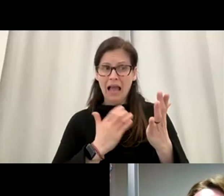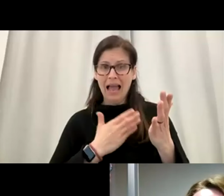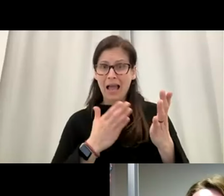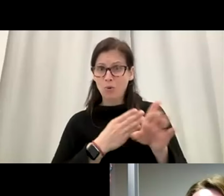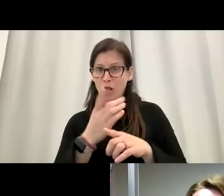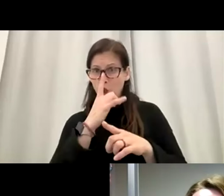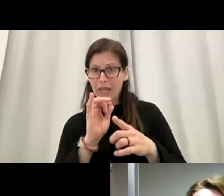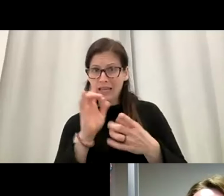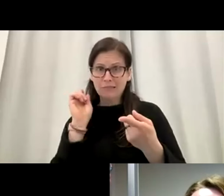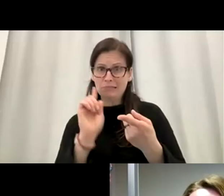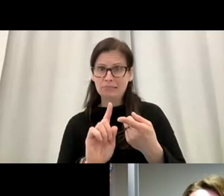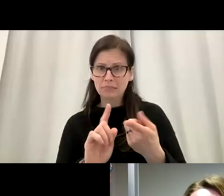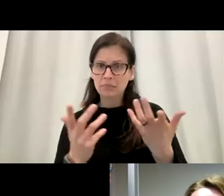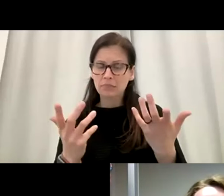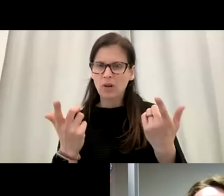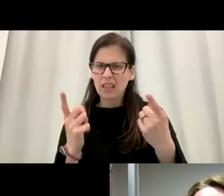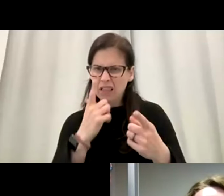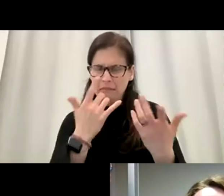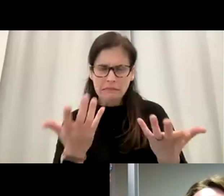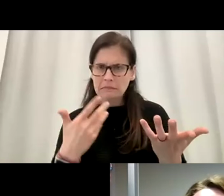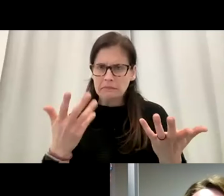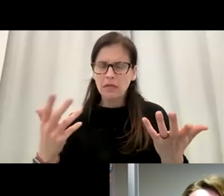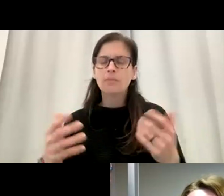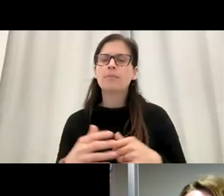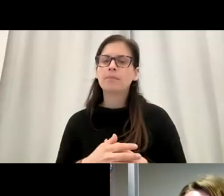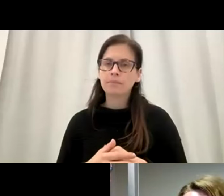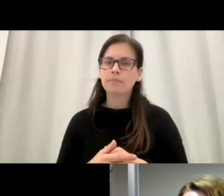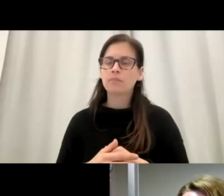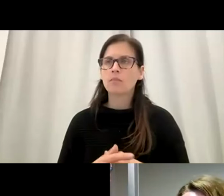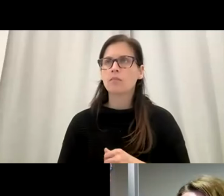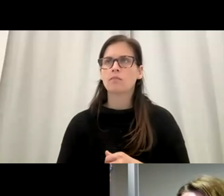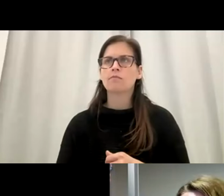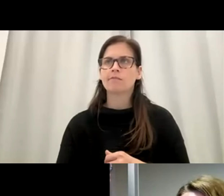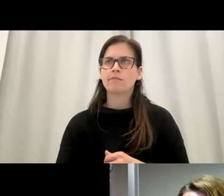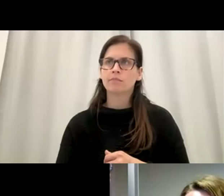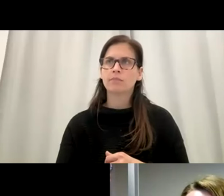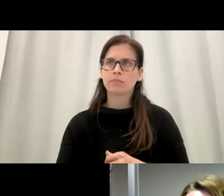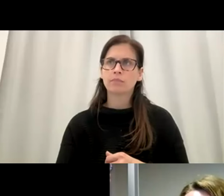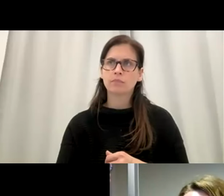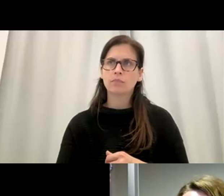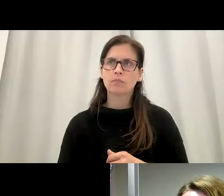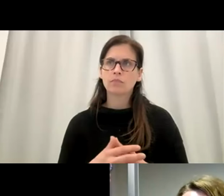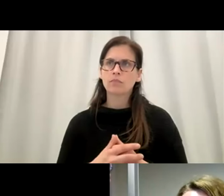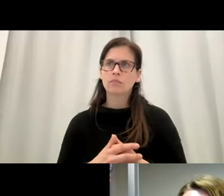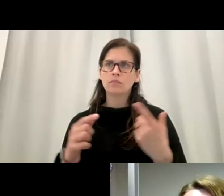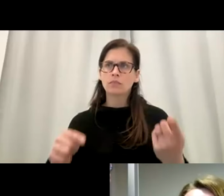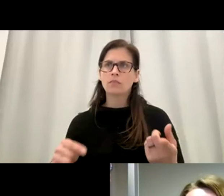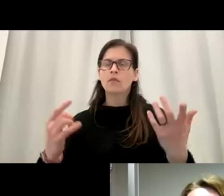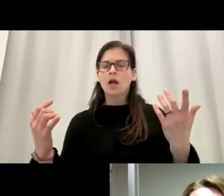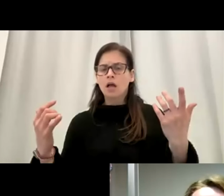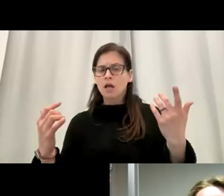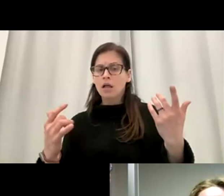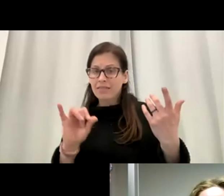depleted? And what I really drew from the collective effort was making sure